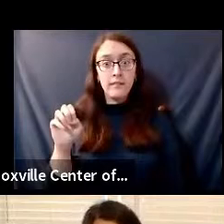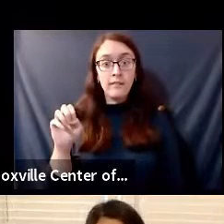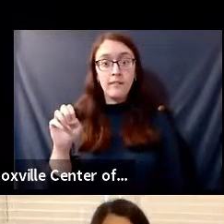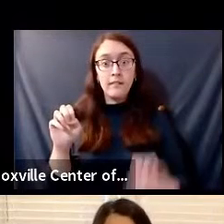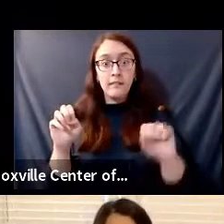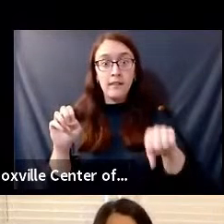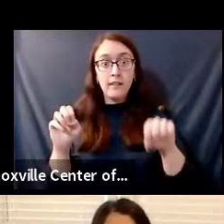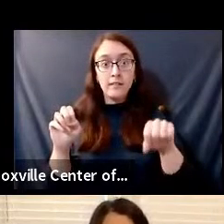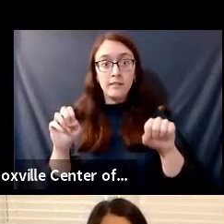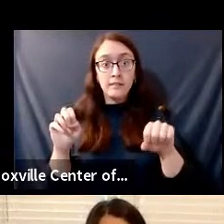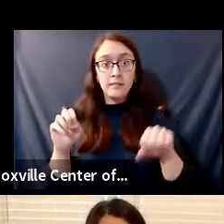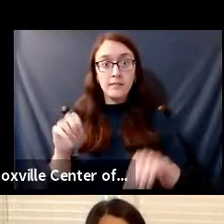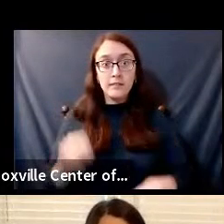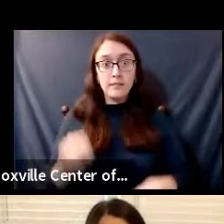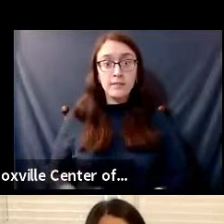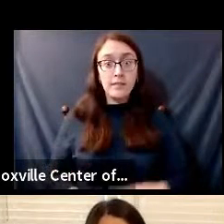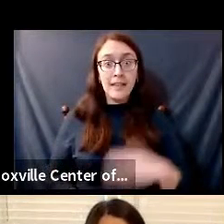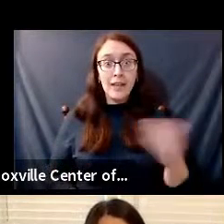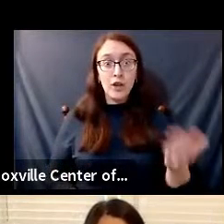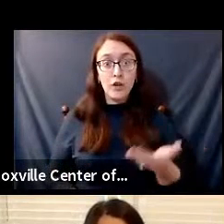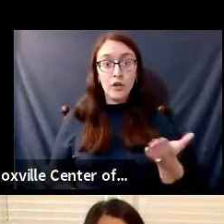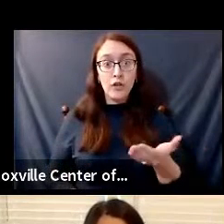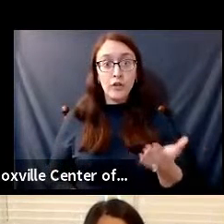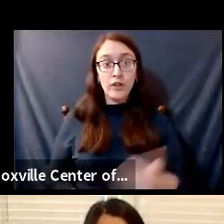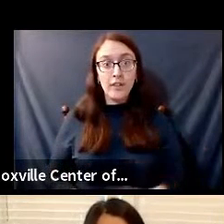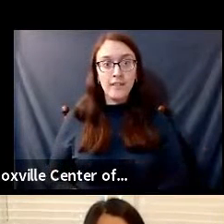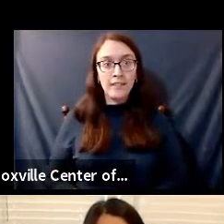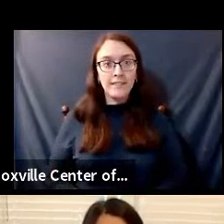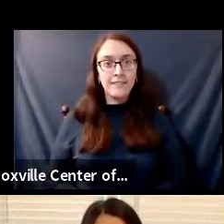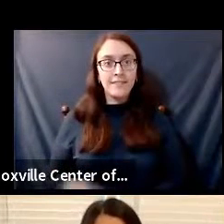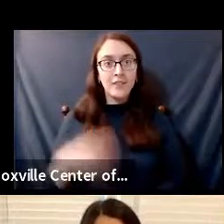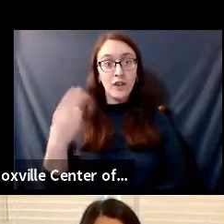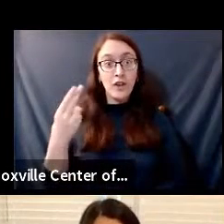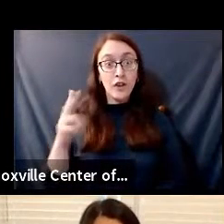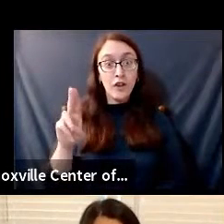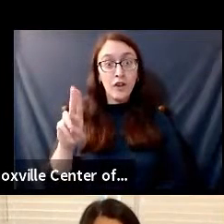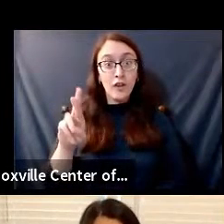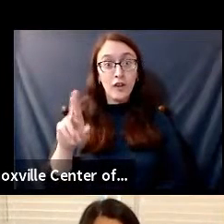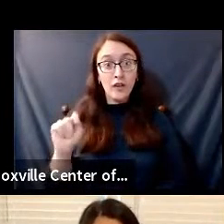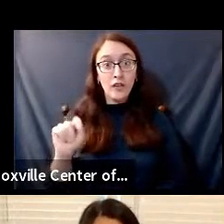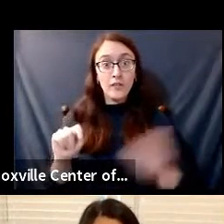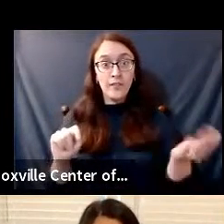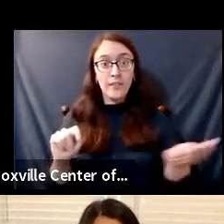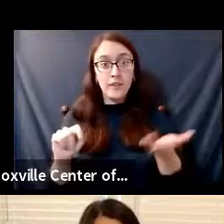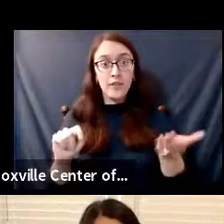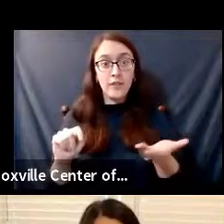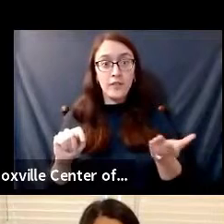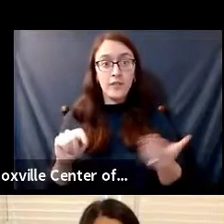Yes. Here. Dr. Hurt, Here.